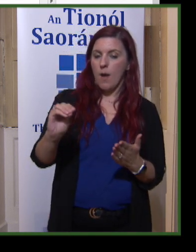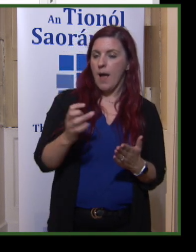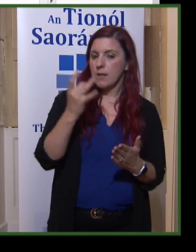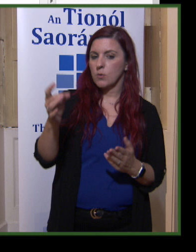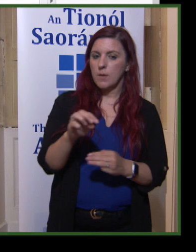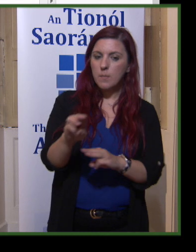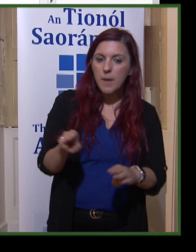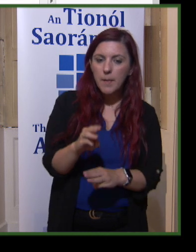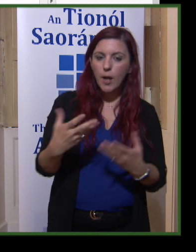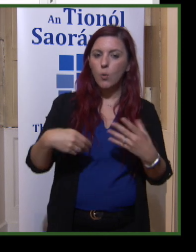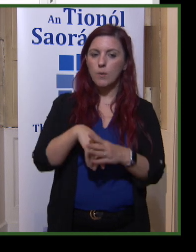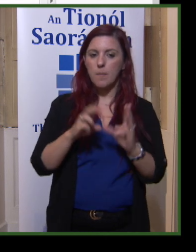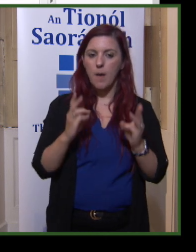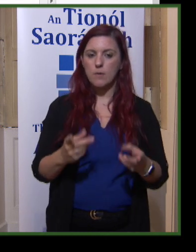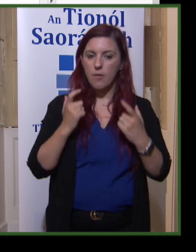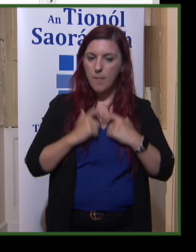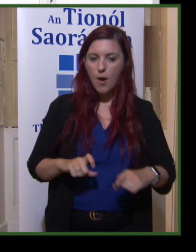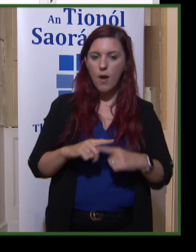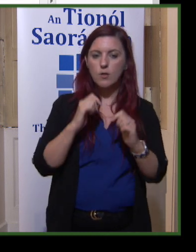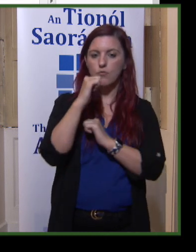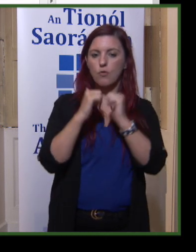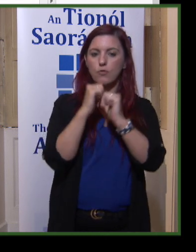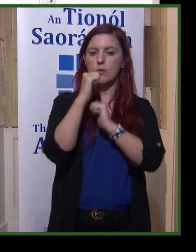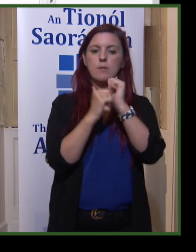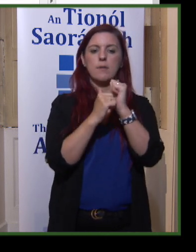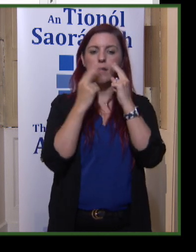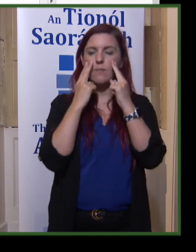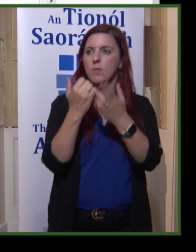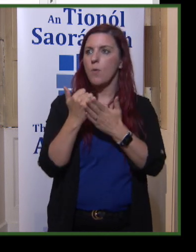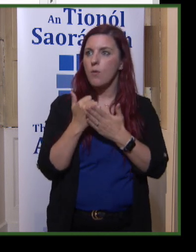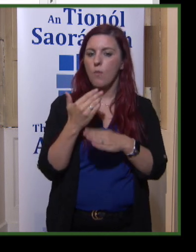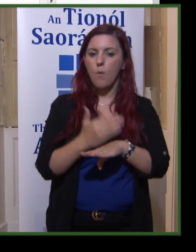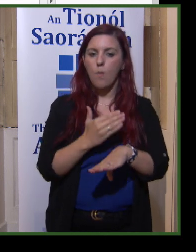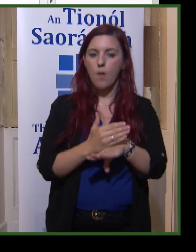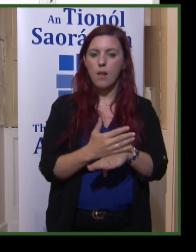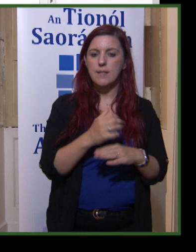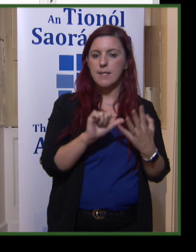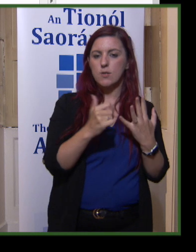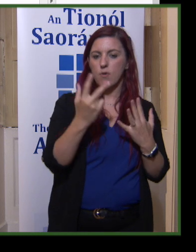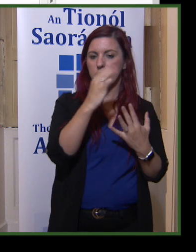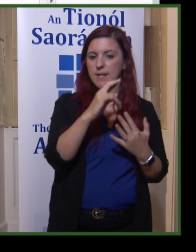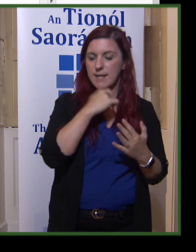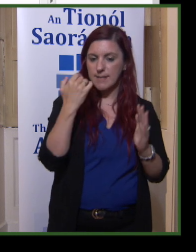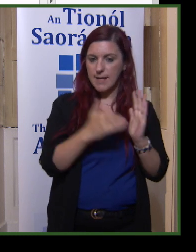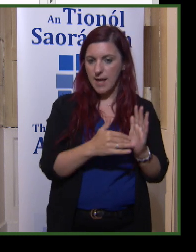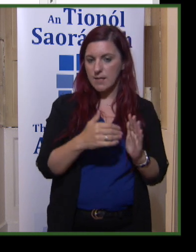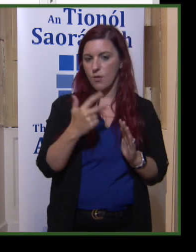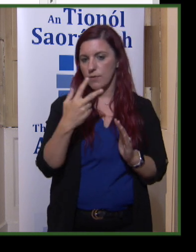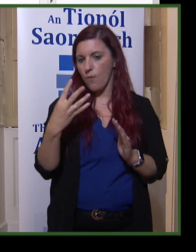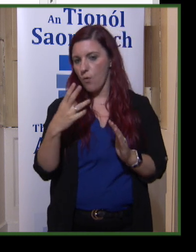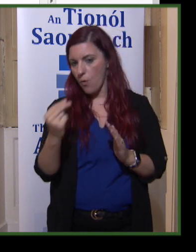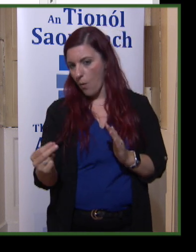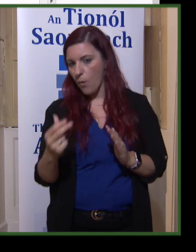the powers of the mayor and the structures required to support the role? 63% said yes, 34% said no,